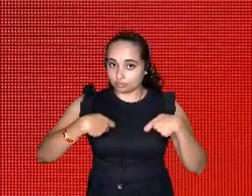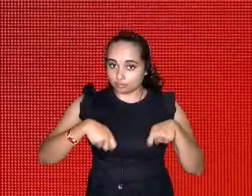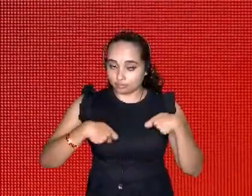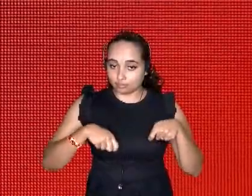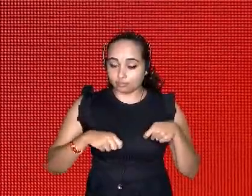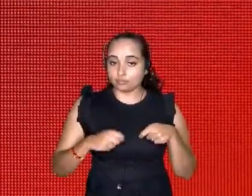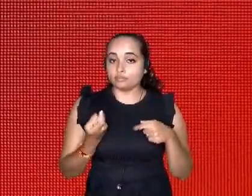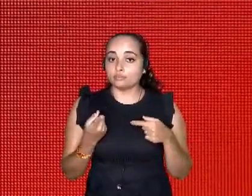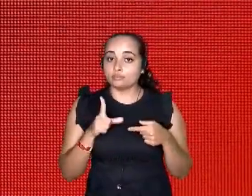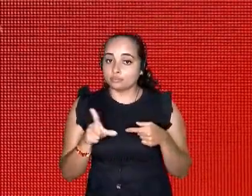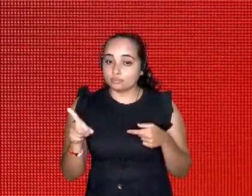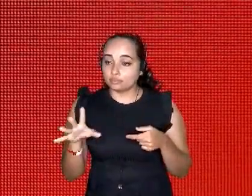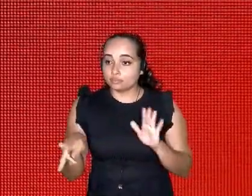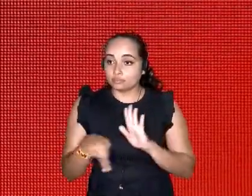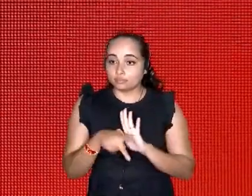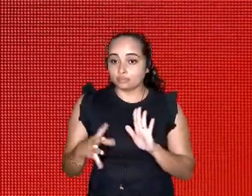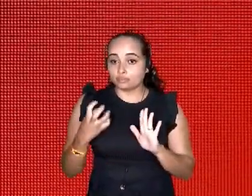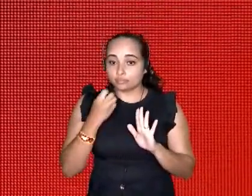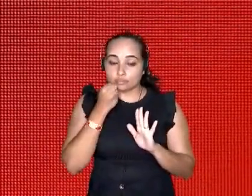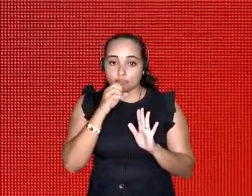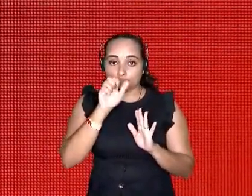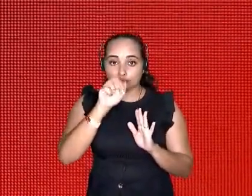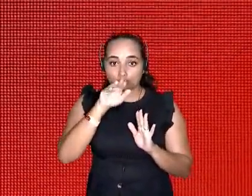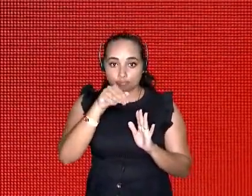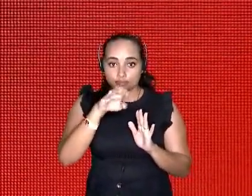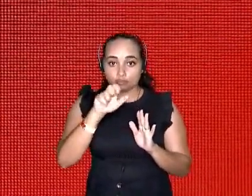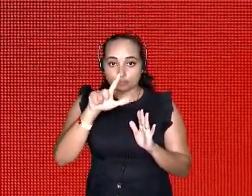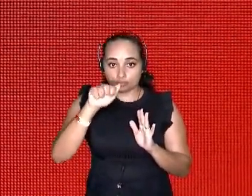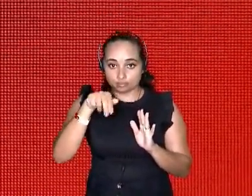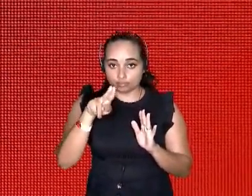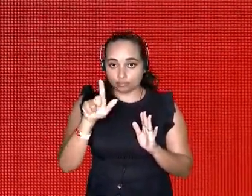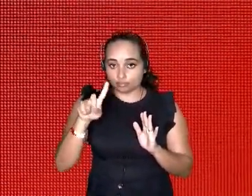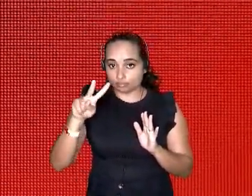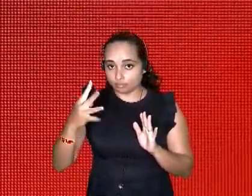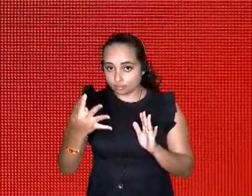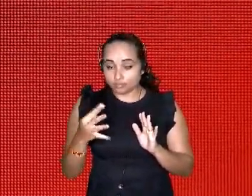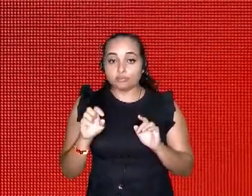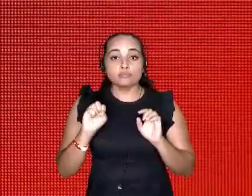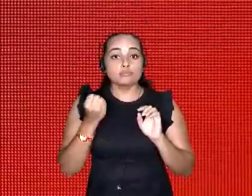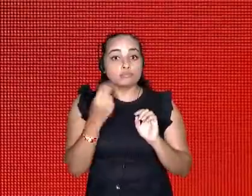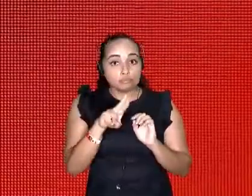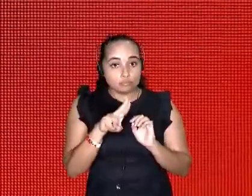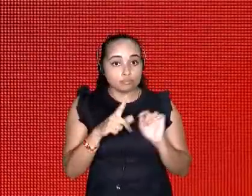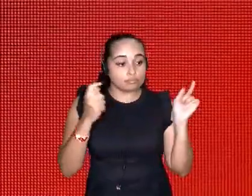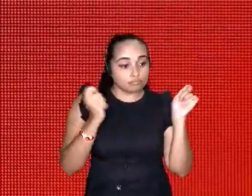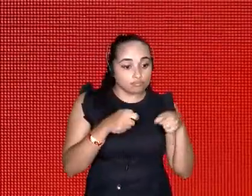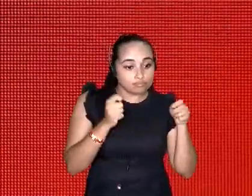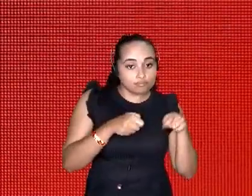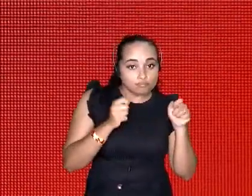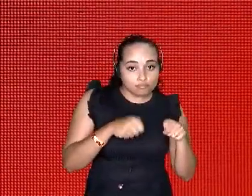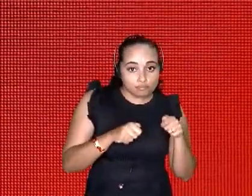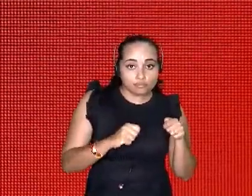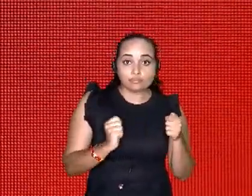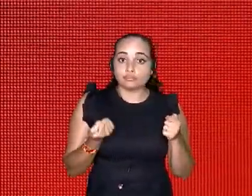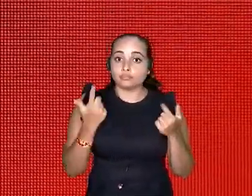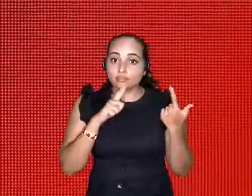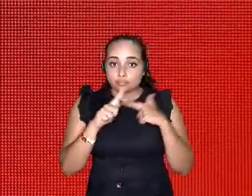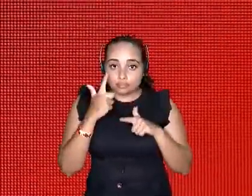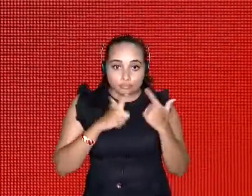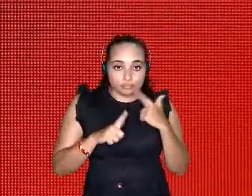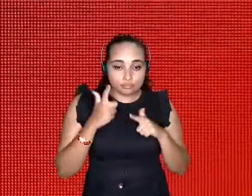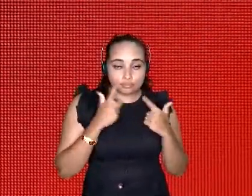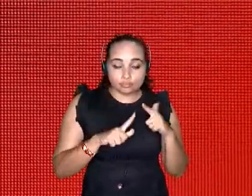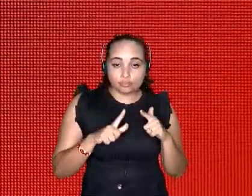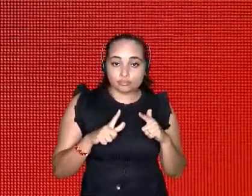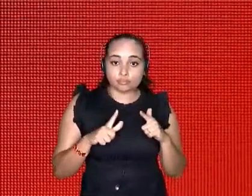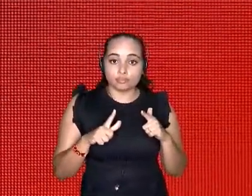or whether you could keep some type of local regulations that would